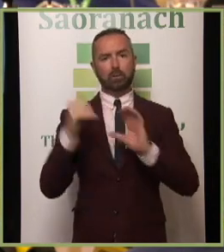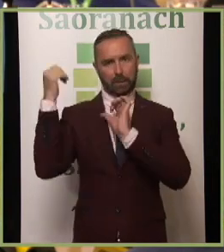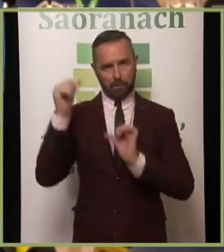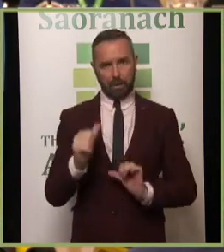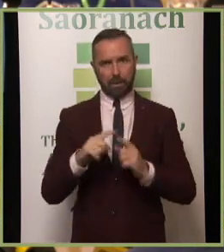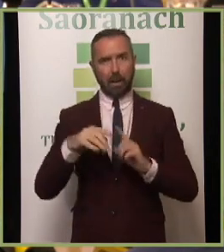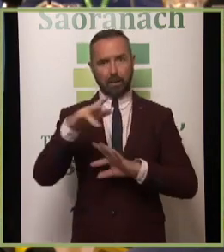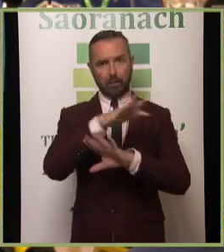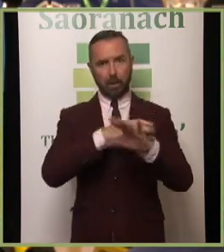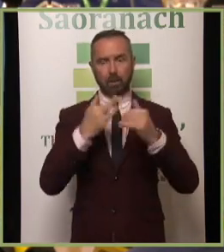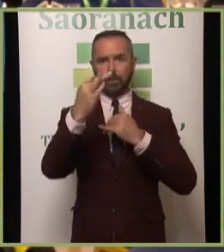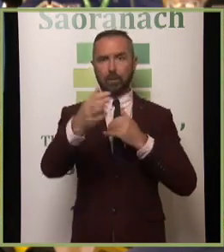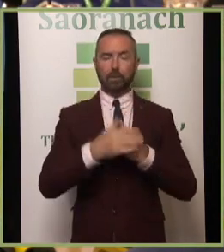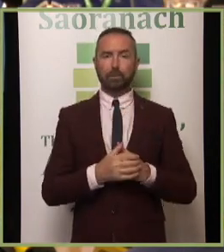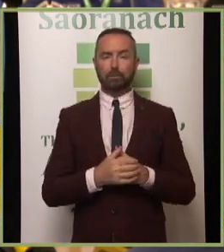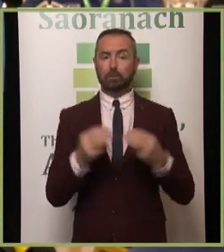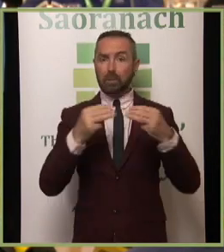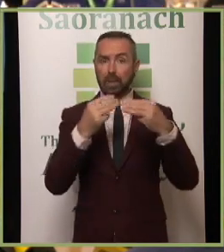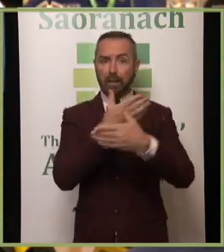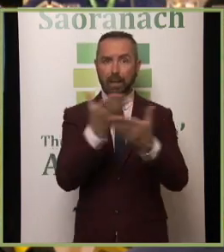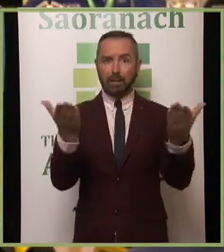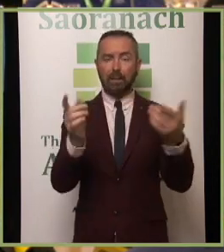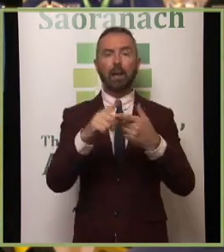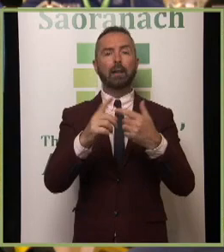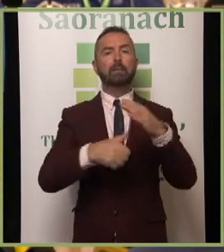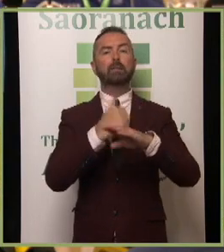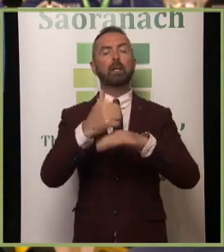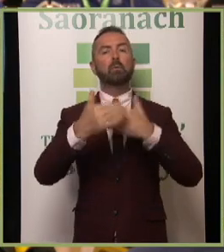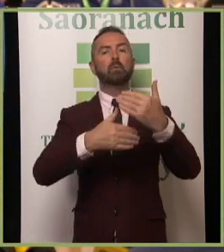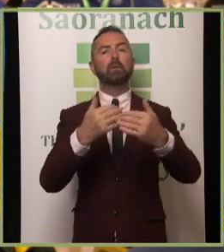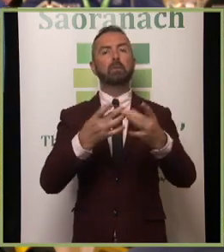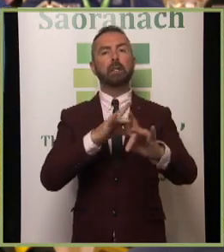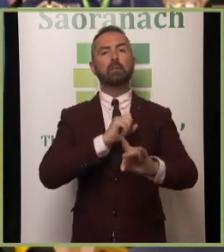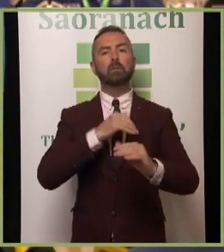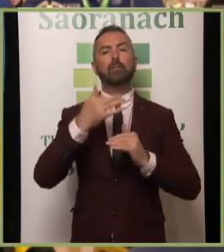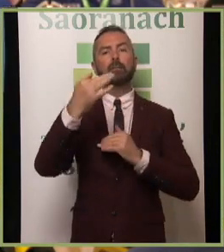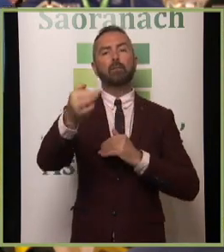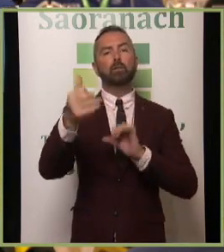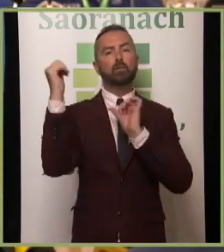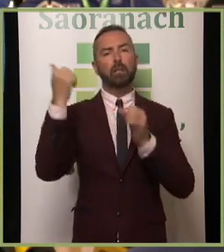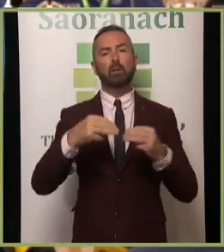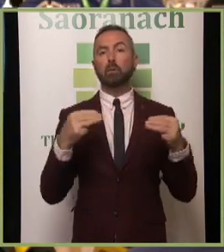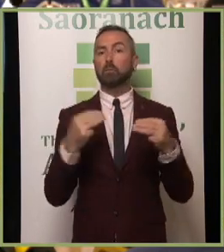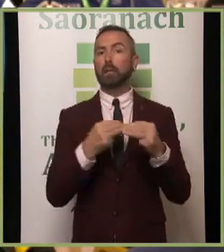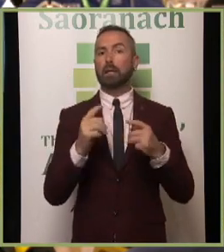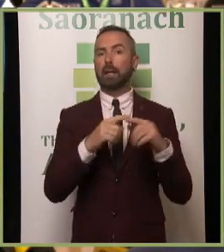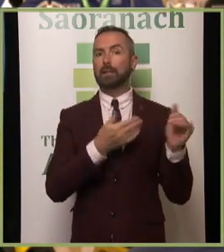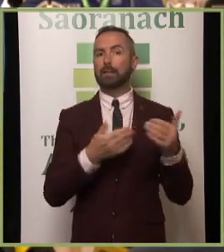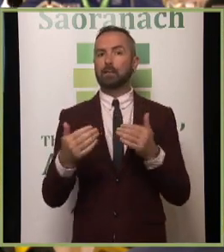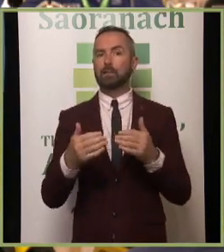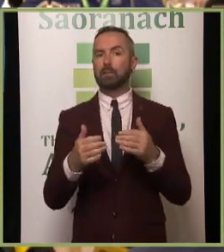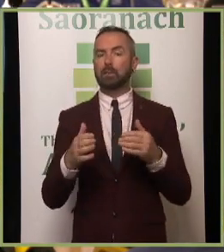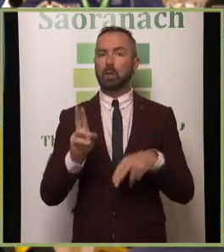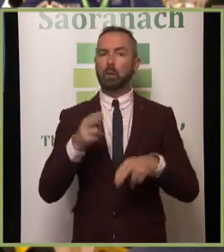environment for the future, and that we put a process in place so future generations are protected, and we start to introduce a whole new